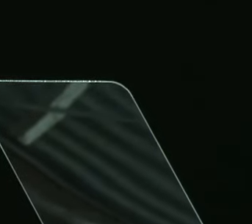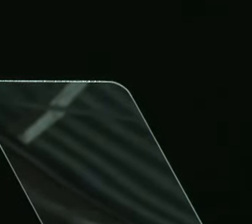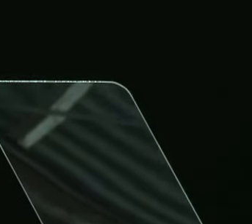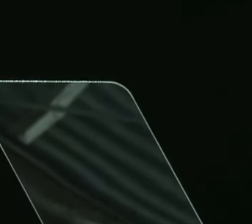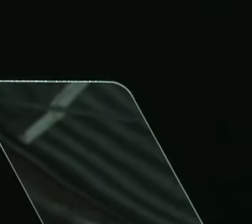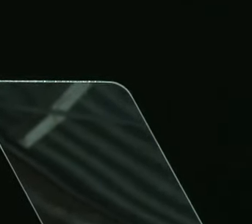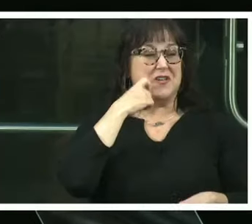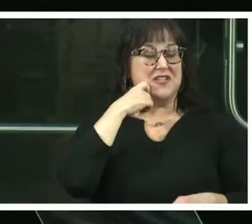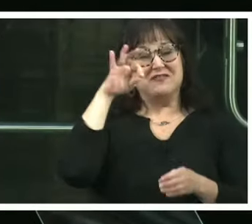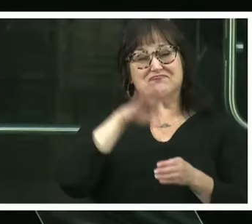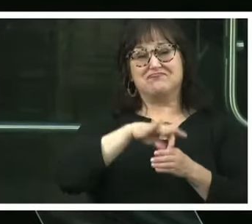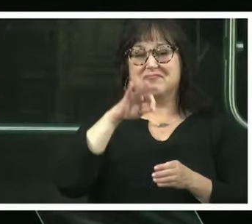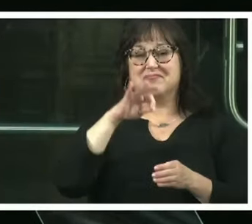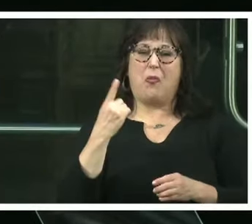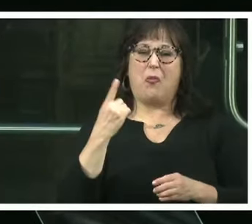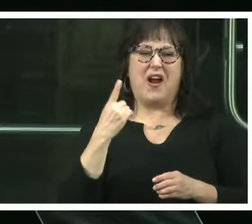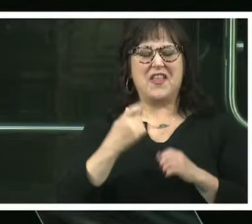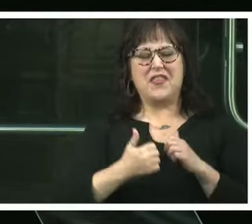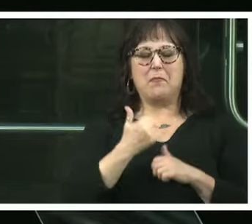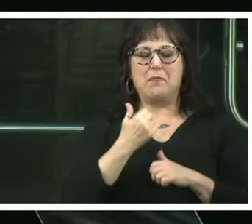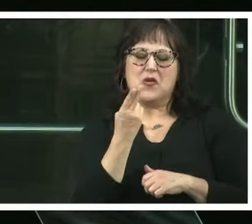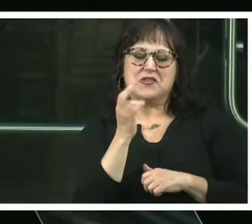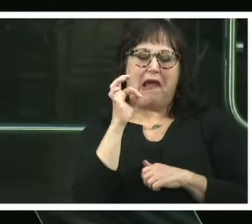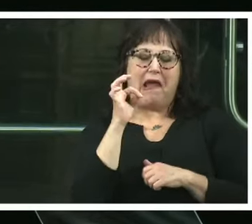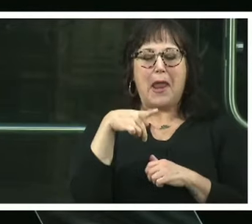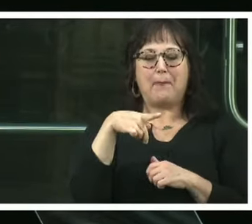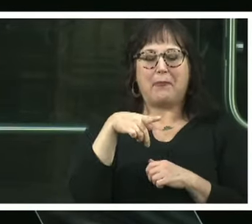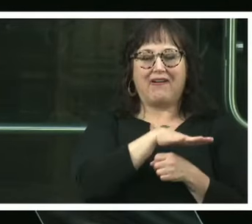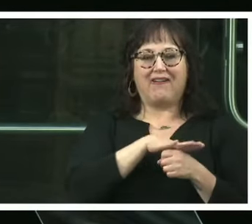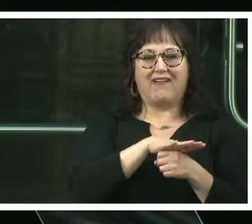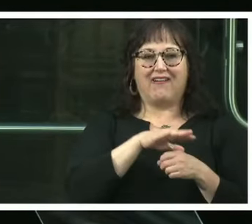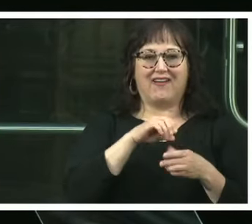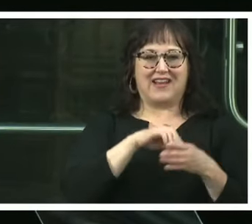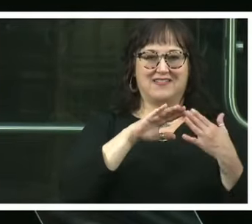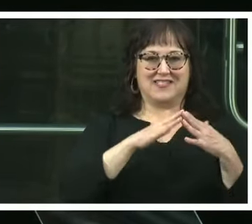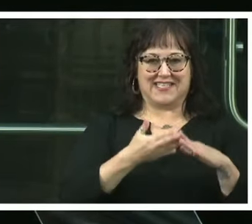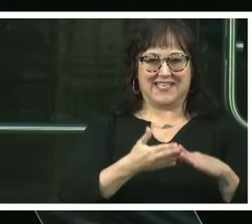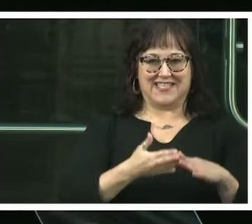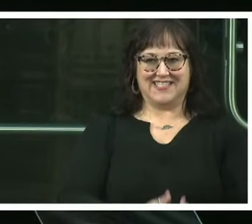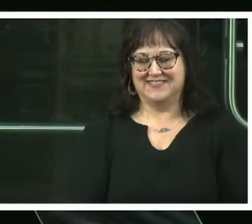Recently voted one of the hippest neighborhoods in the city.